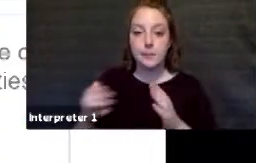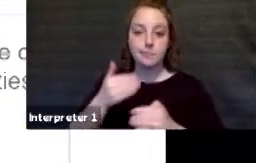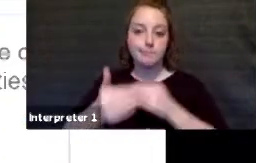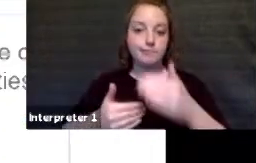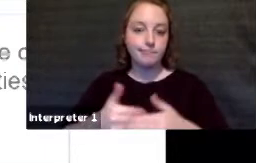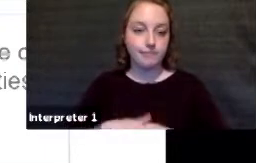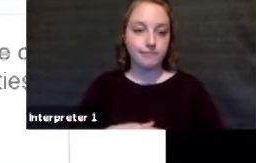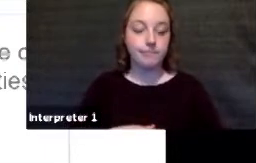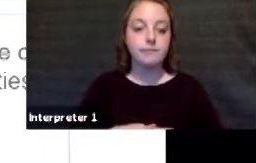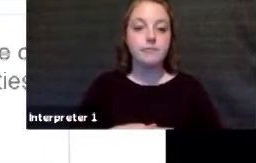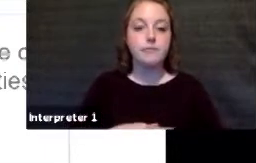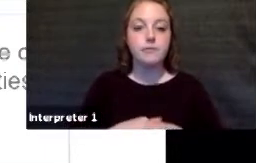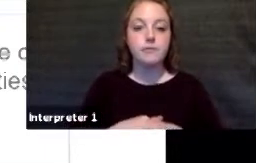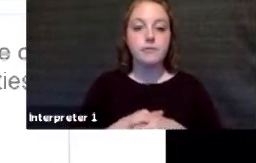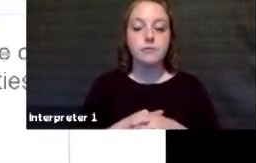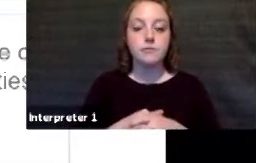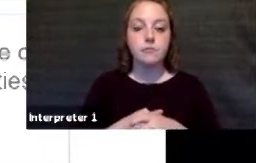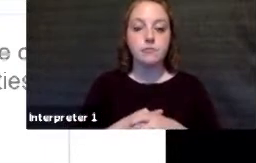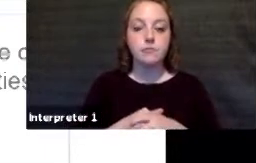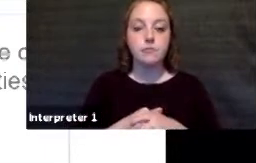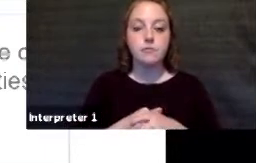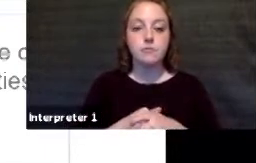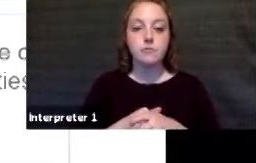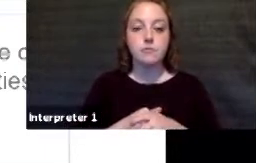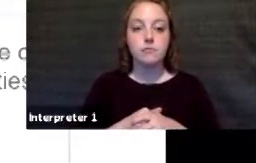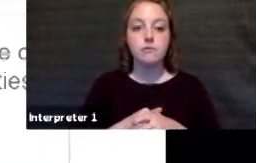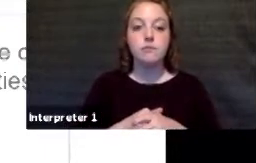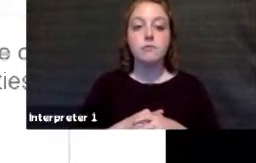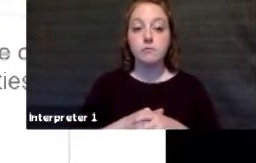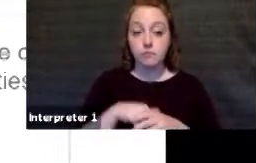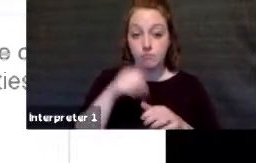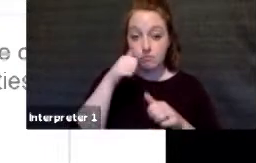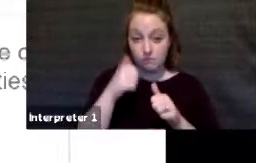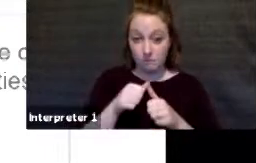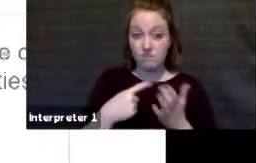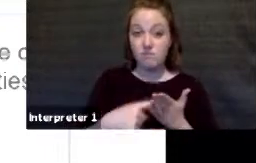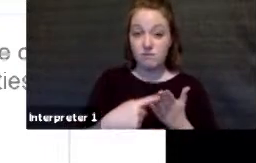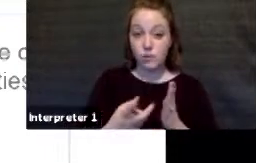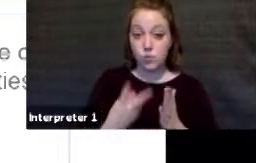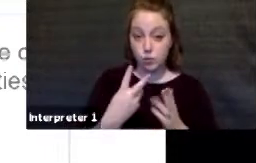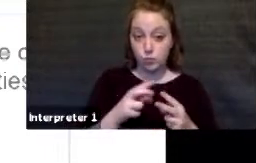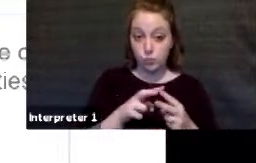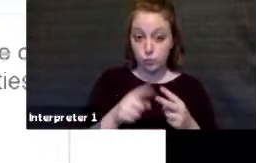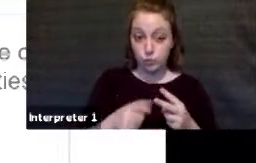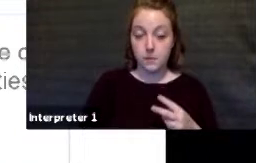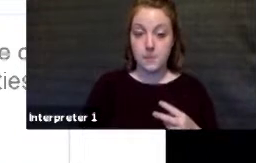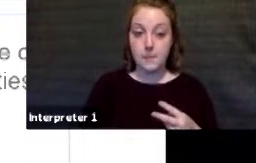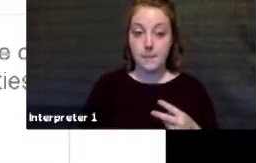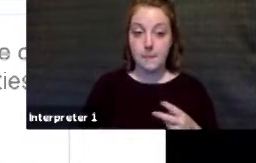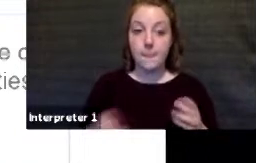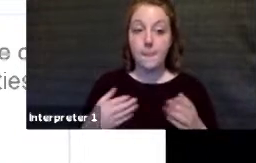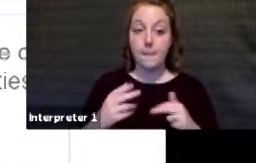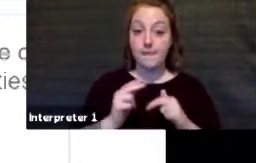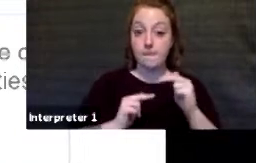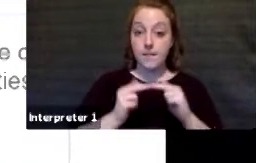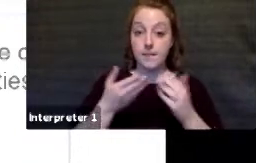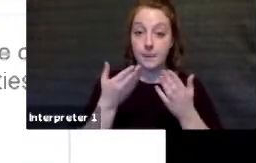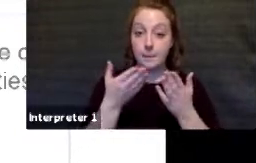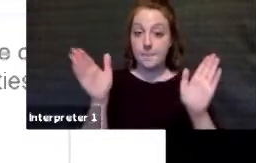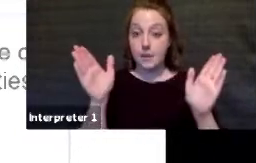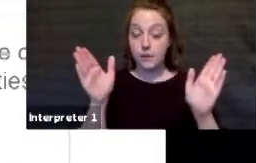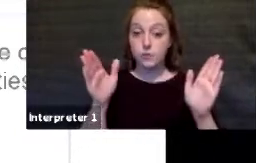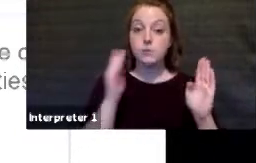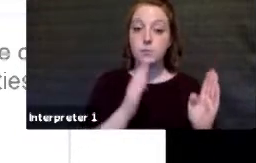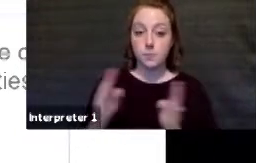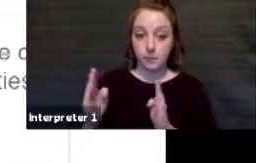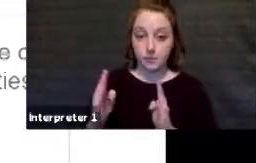everybody that we were looking at, we're talking two different things here as we move forward, the facility master plan that has that vision for 10 or